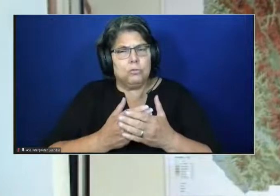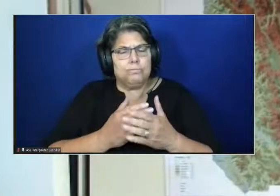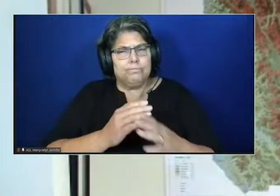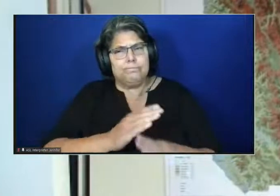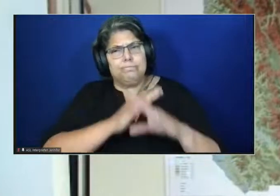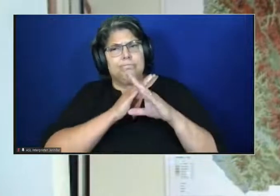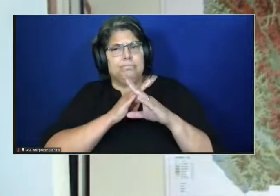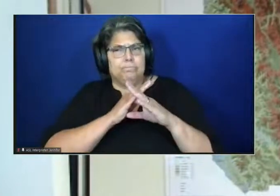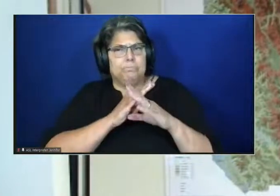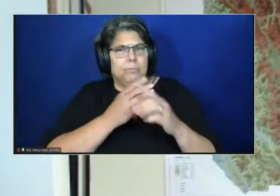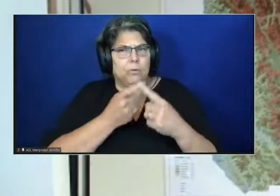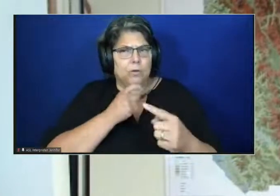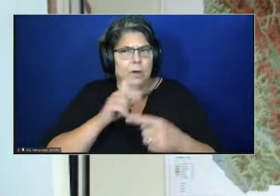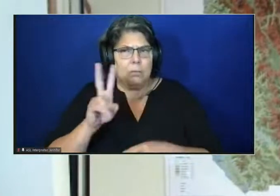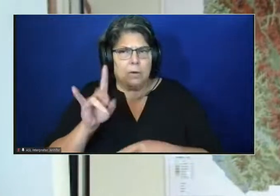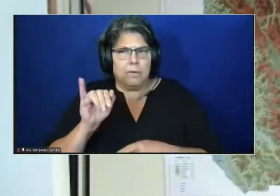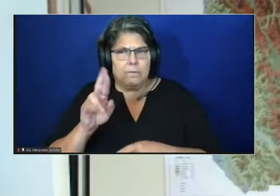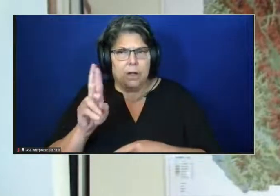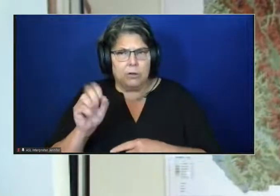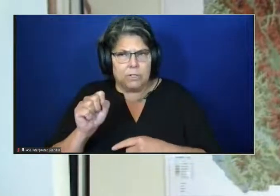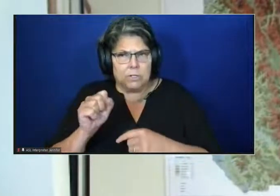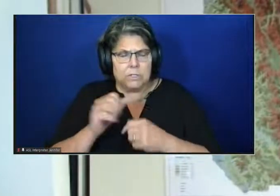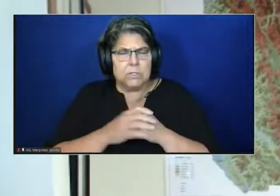Let's see, what else?